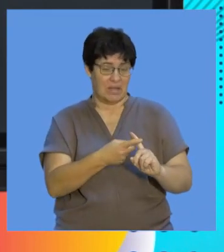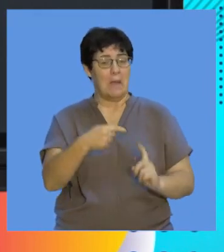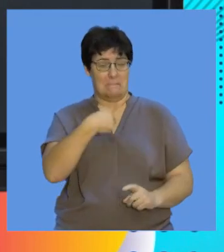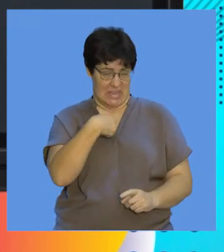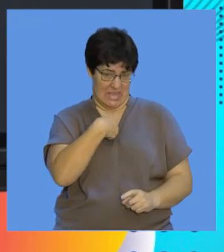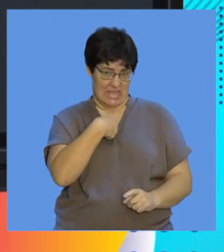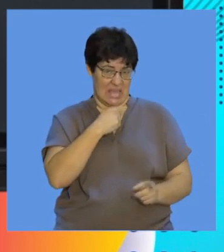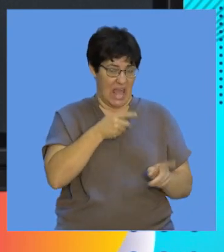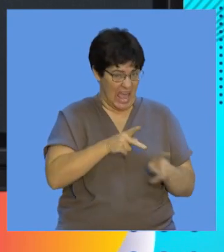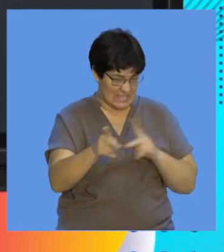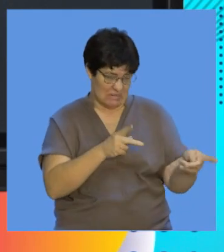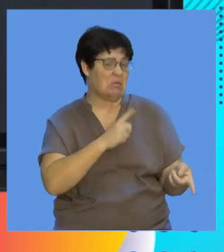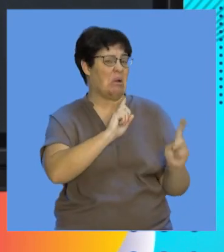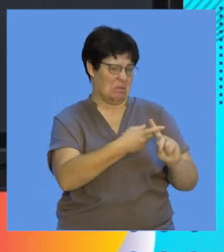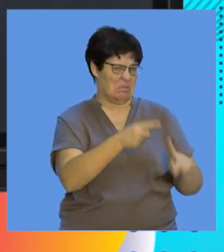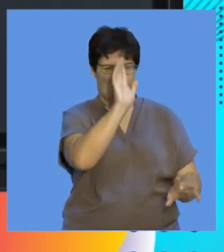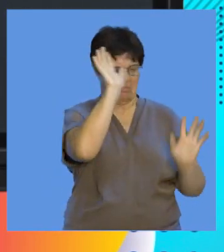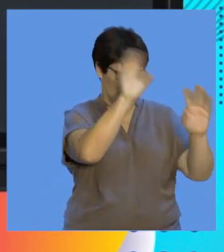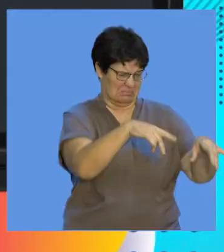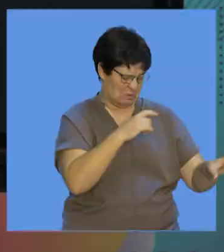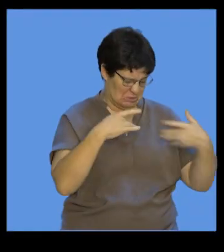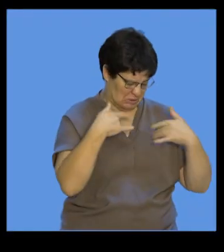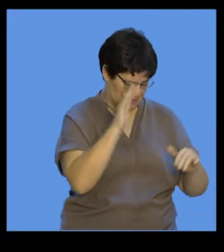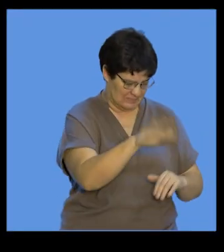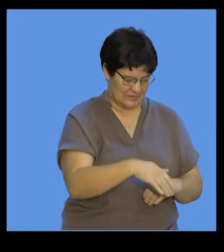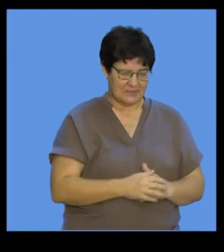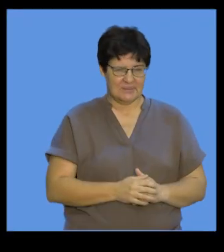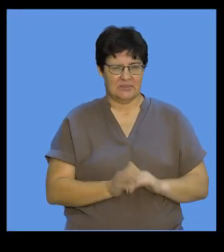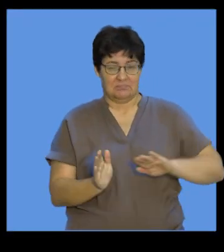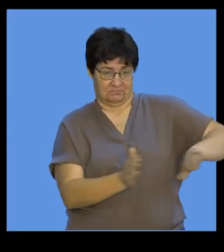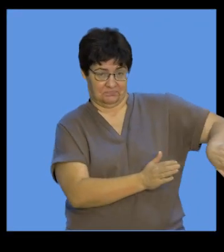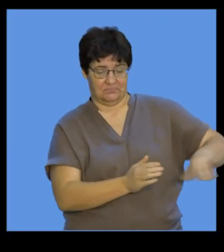ice skate, it would be a collision, but we're not going to worry about that. So